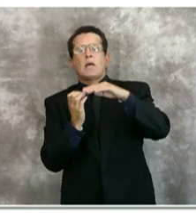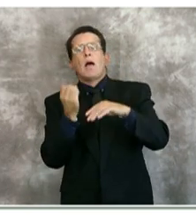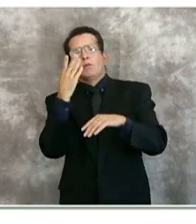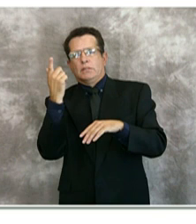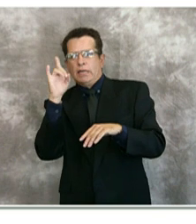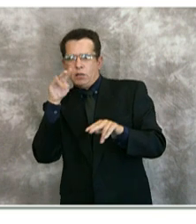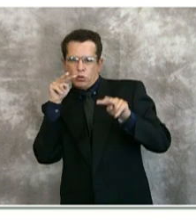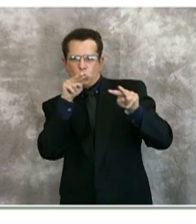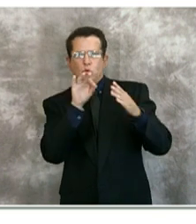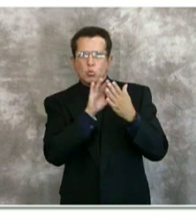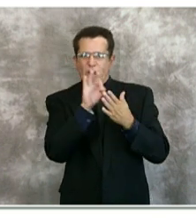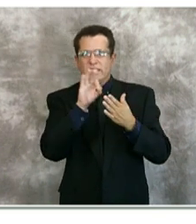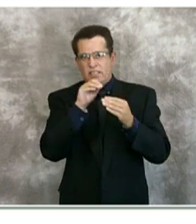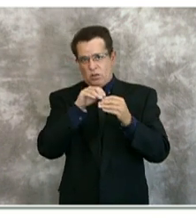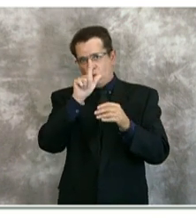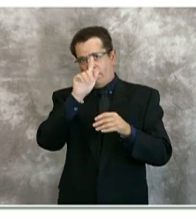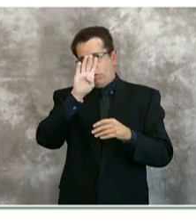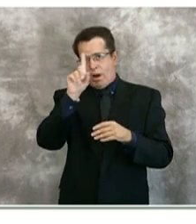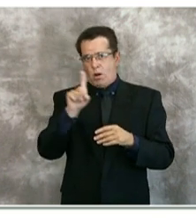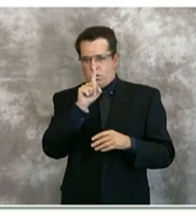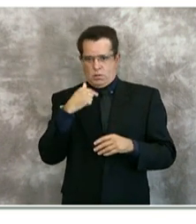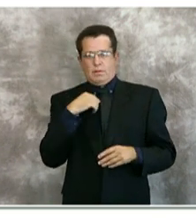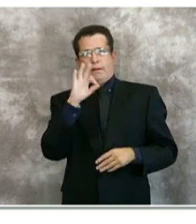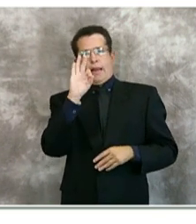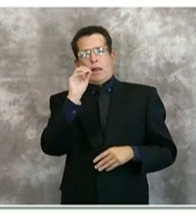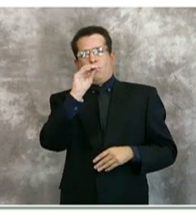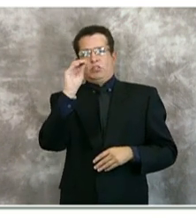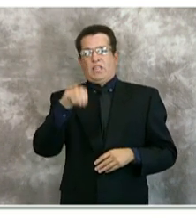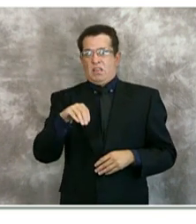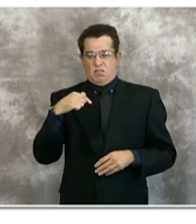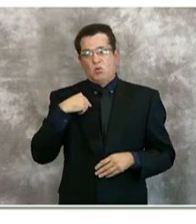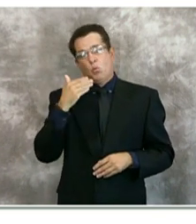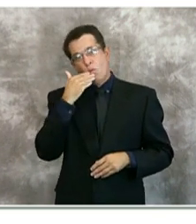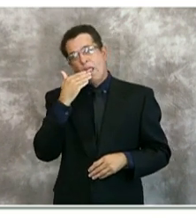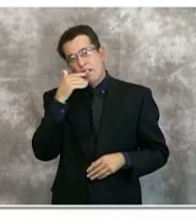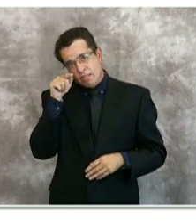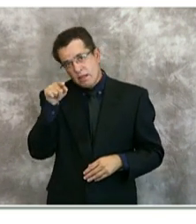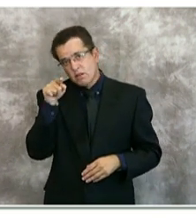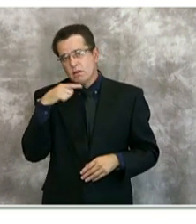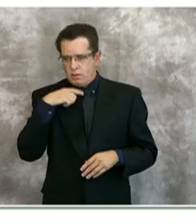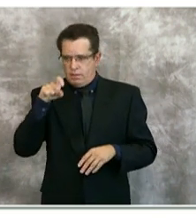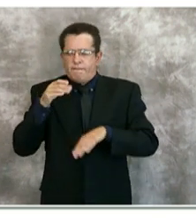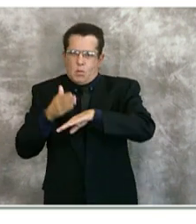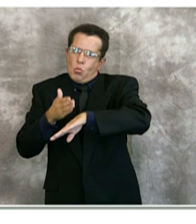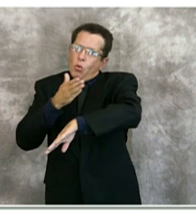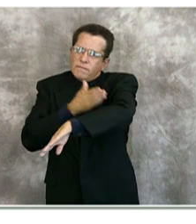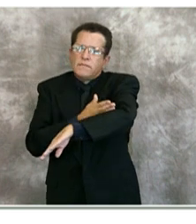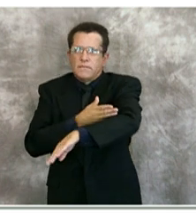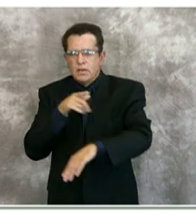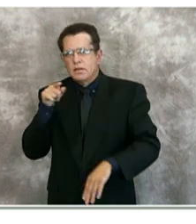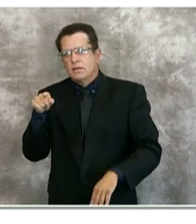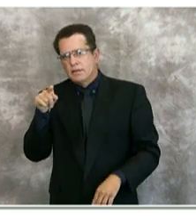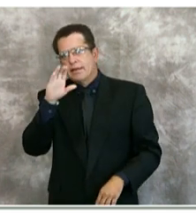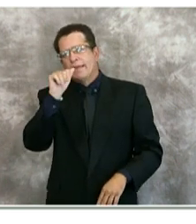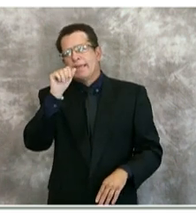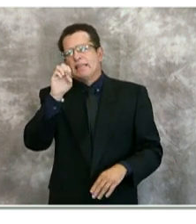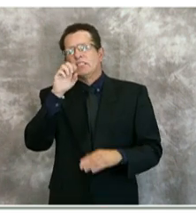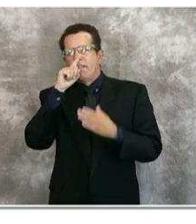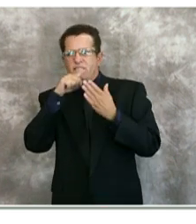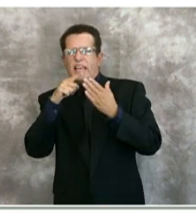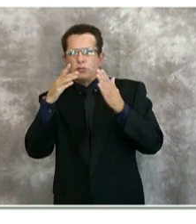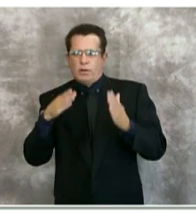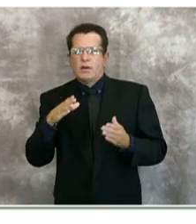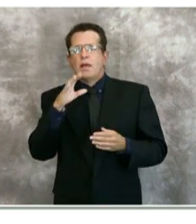hours. 90%, that is our goal, and again, we're doing well on this. We have to increase our work on case investigations. And then the bottom is